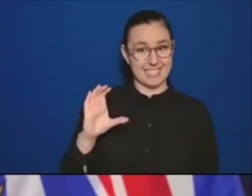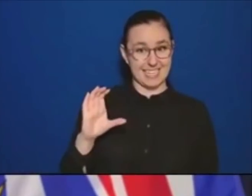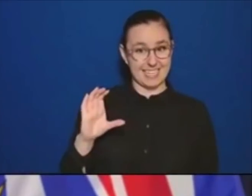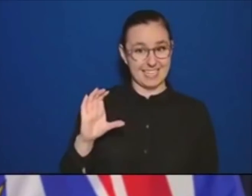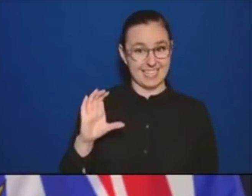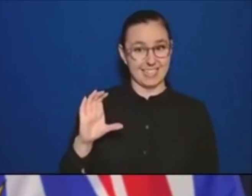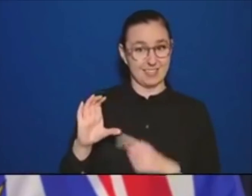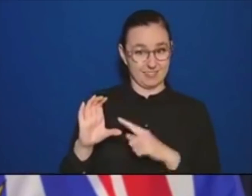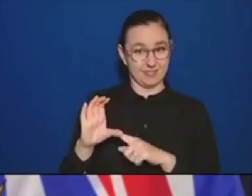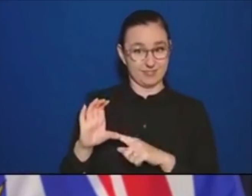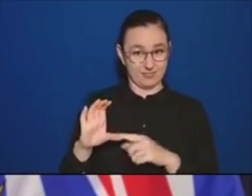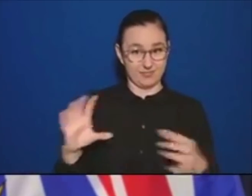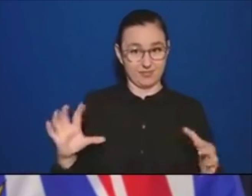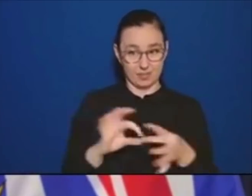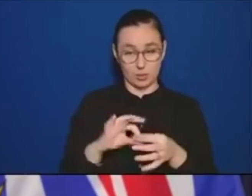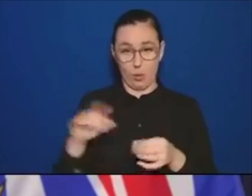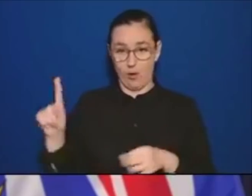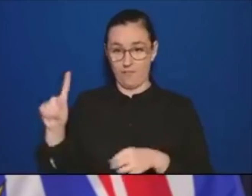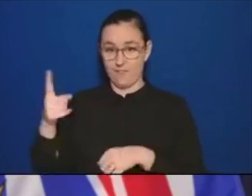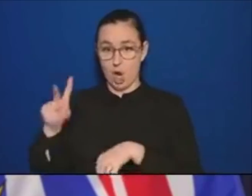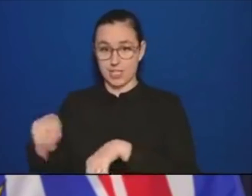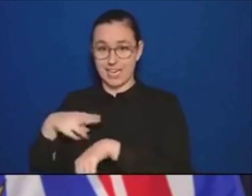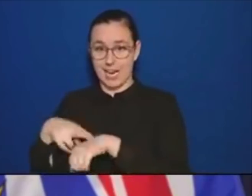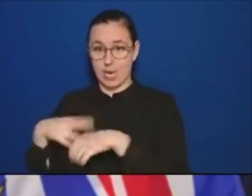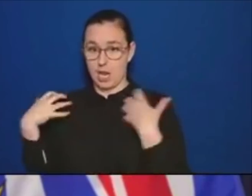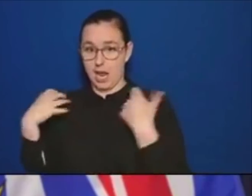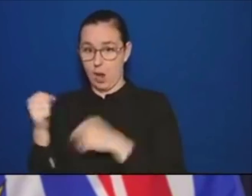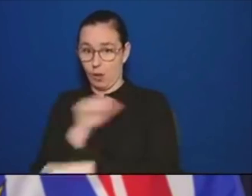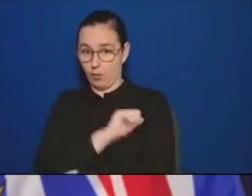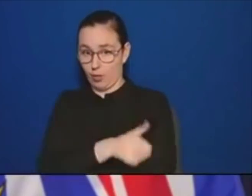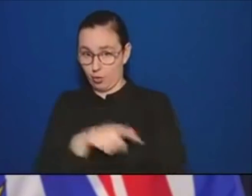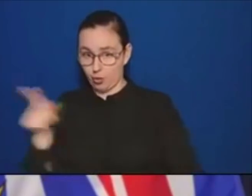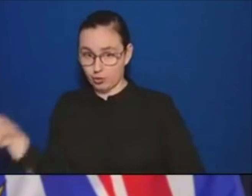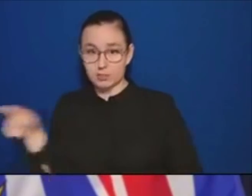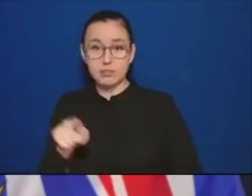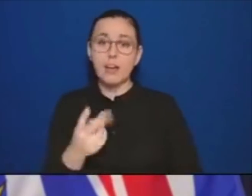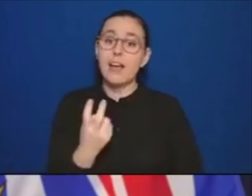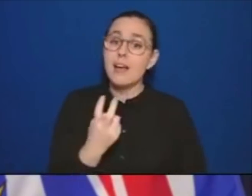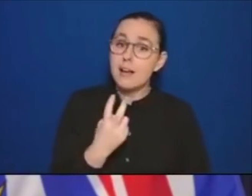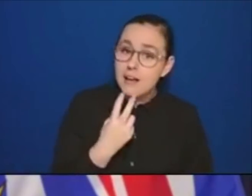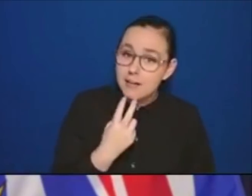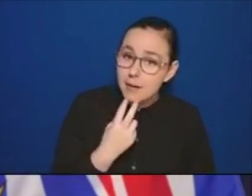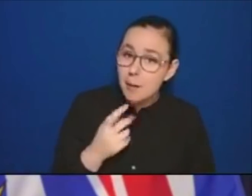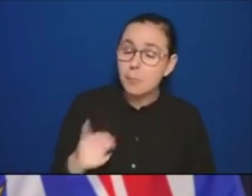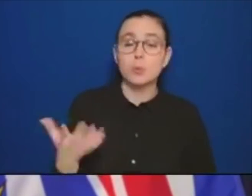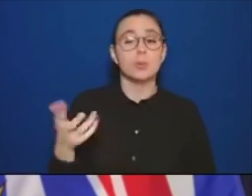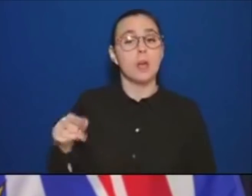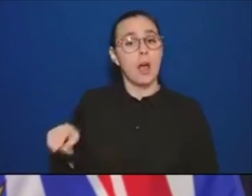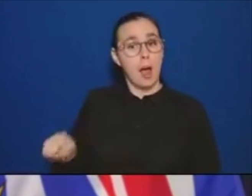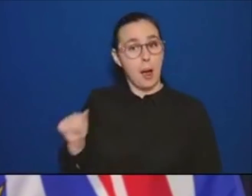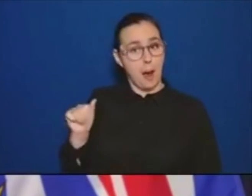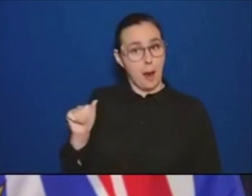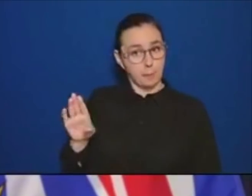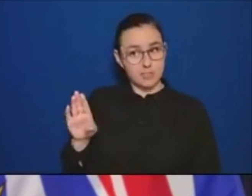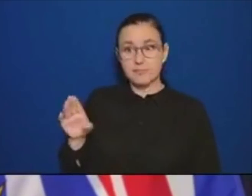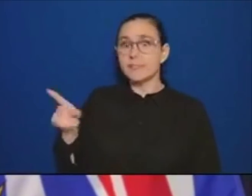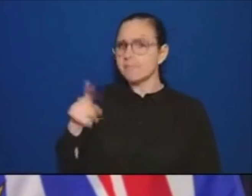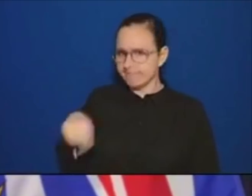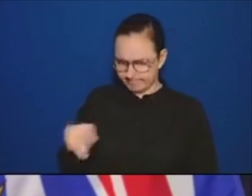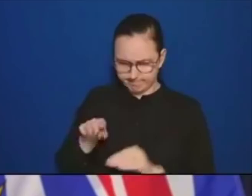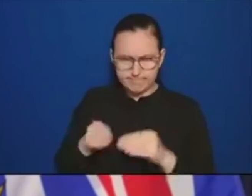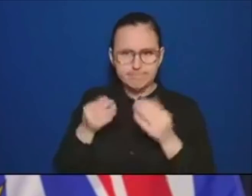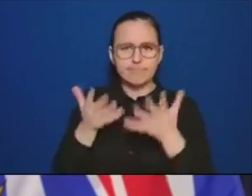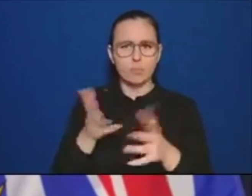into reception centres in Kamloops and Abbotsford to provide cultural supports for evacuees.